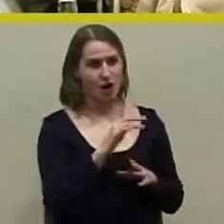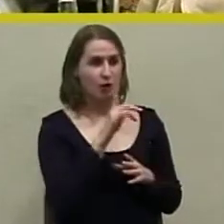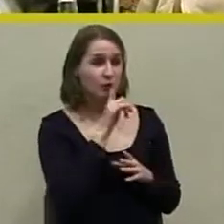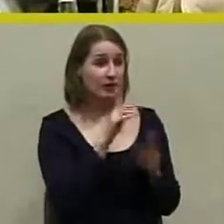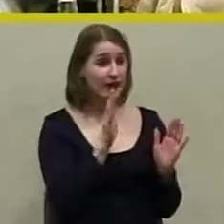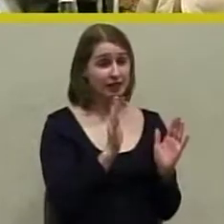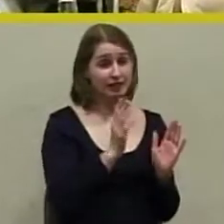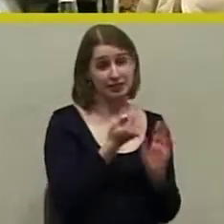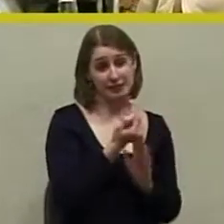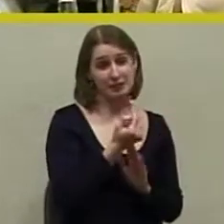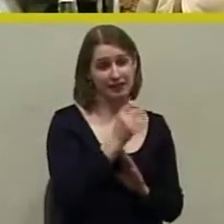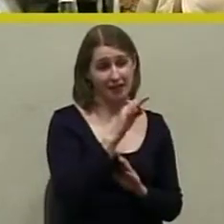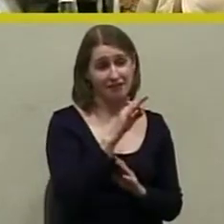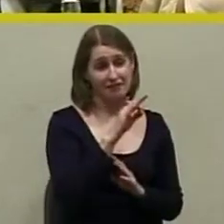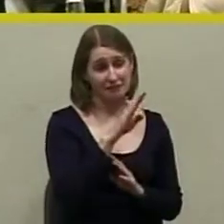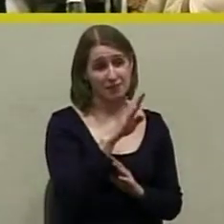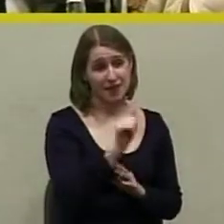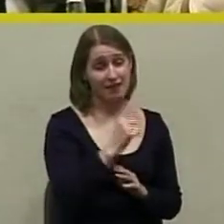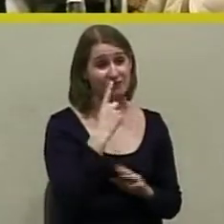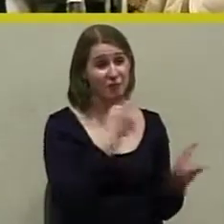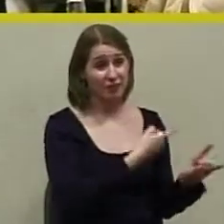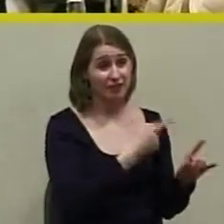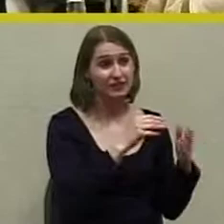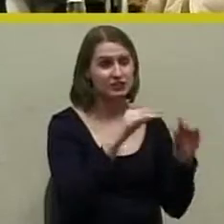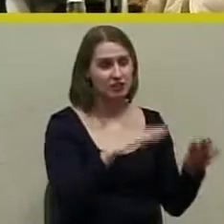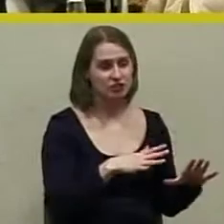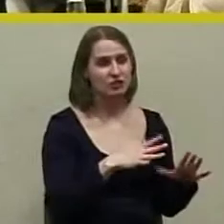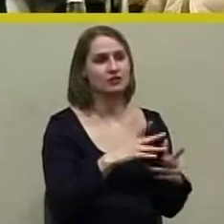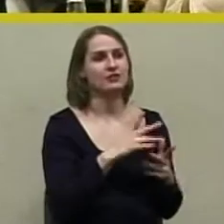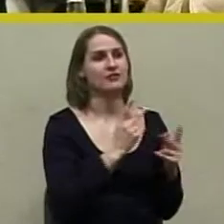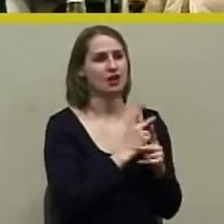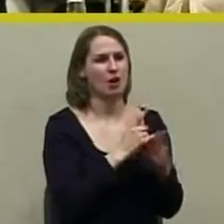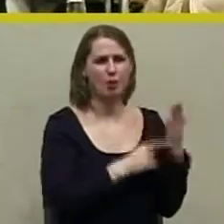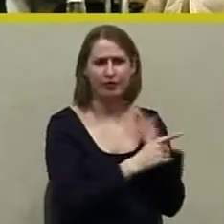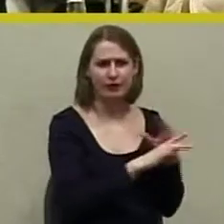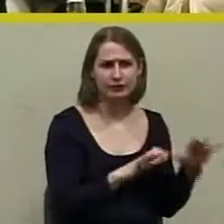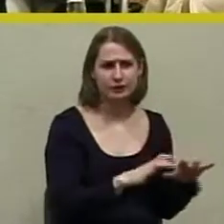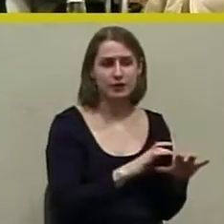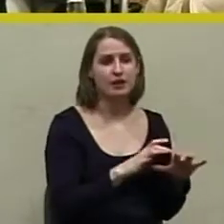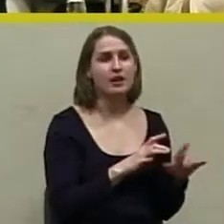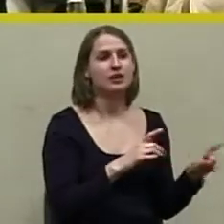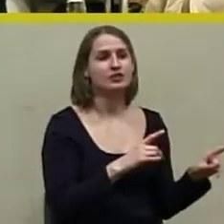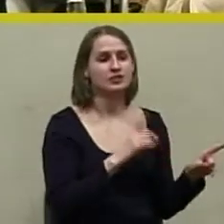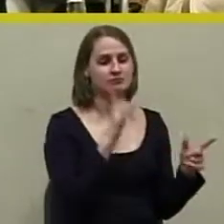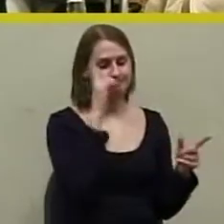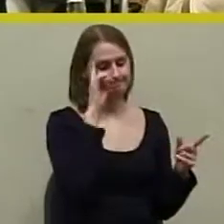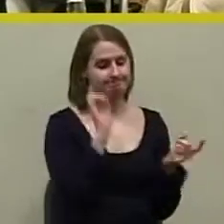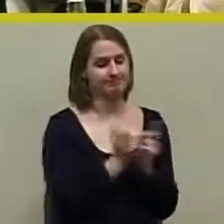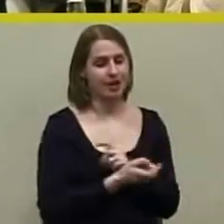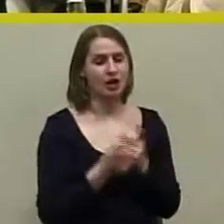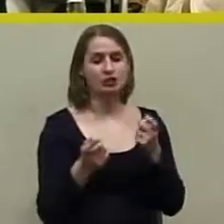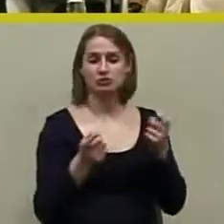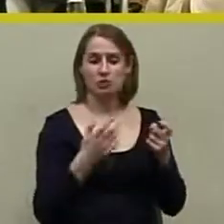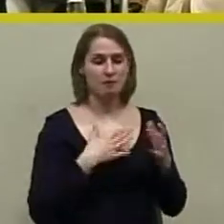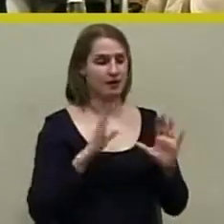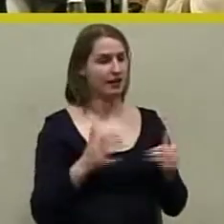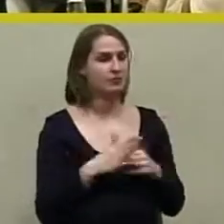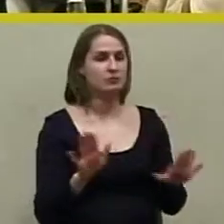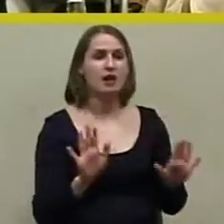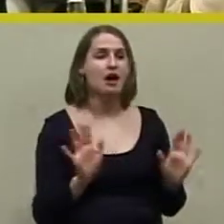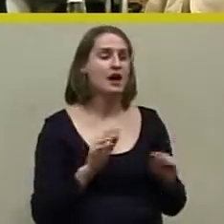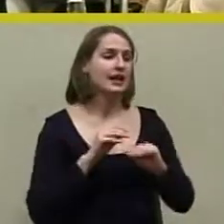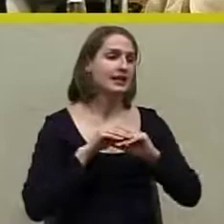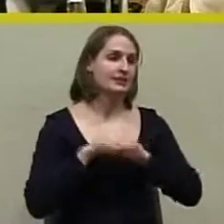what it is that they're afraid of. Yeah. And that really just switched her thinking from trying to control my classroom to trying to influence my classroom,